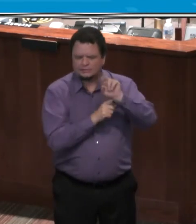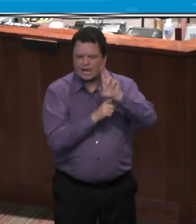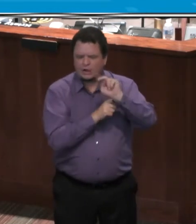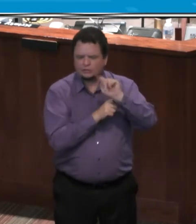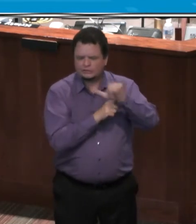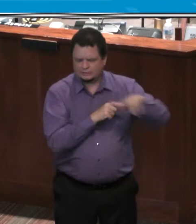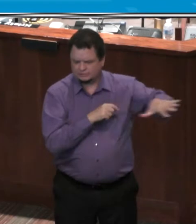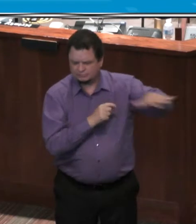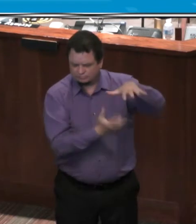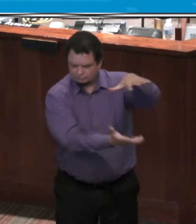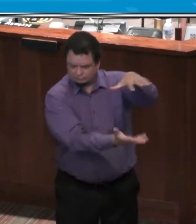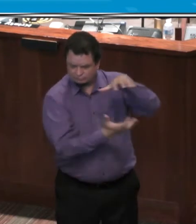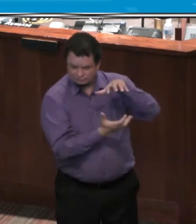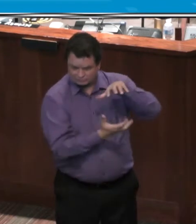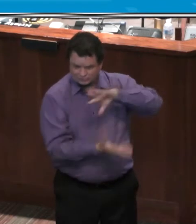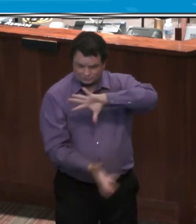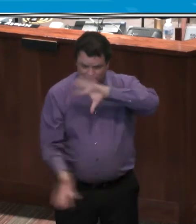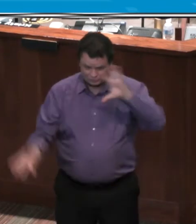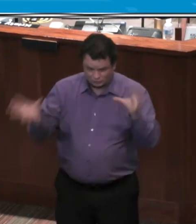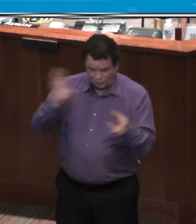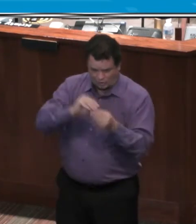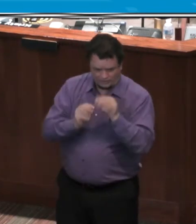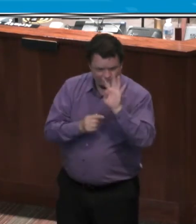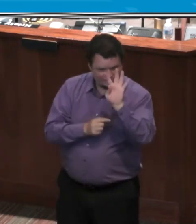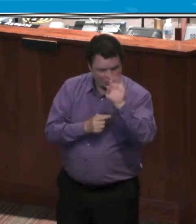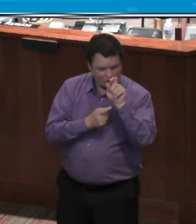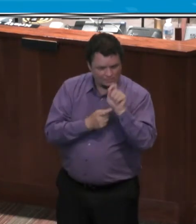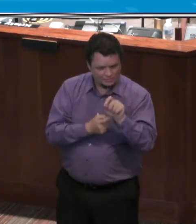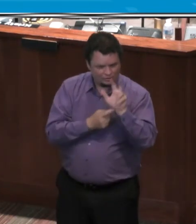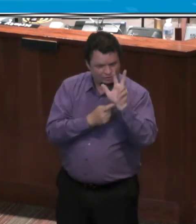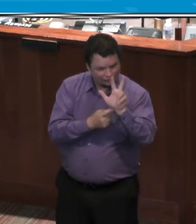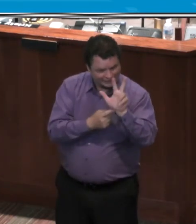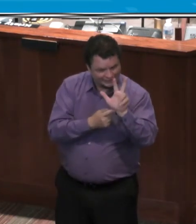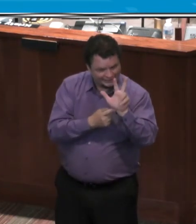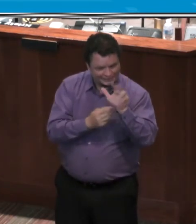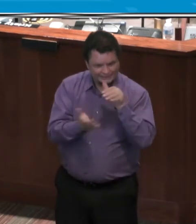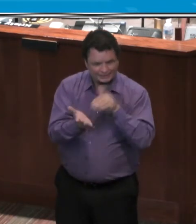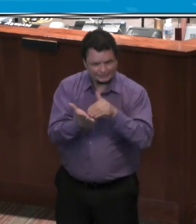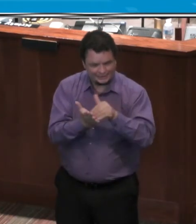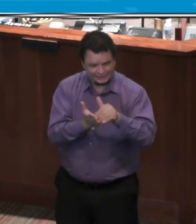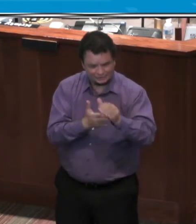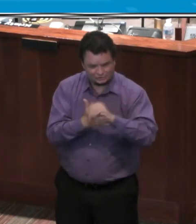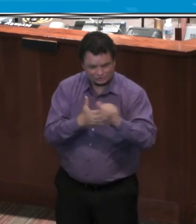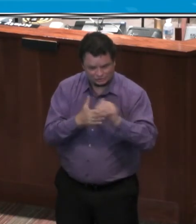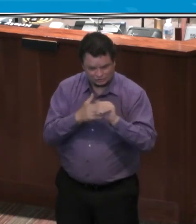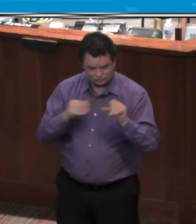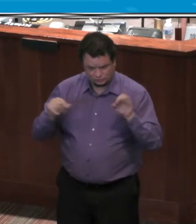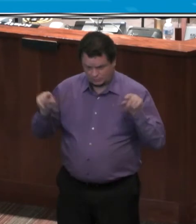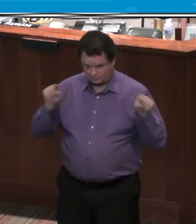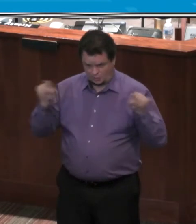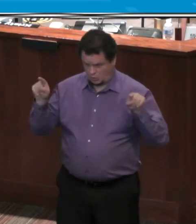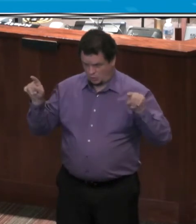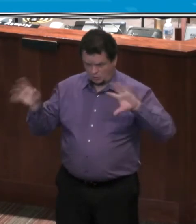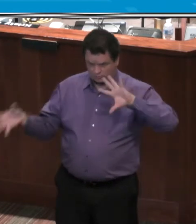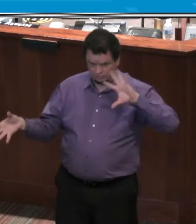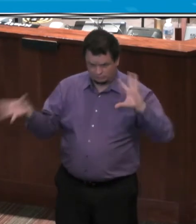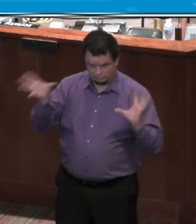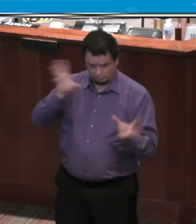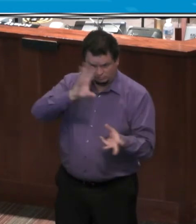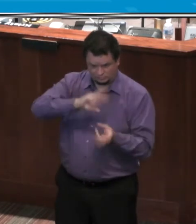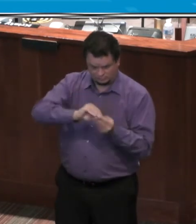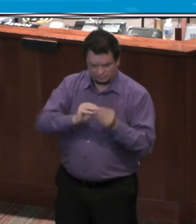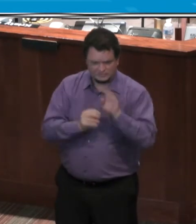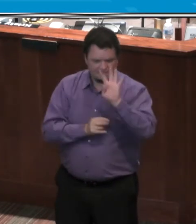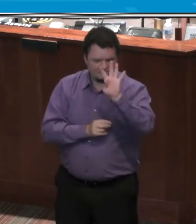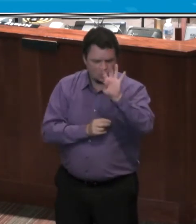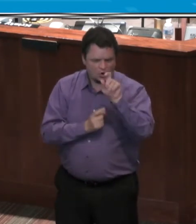is $4.3 million. So the two combined make up this $4.952 million. All of that has to be spent in